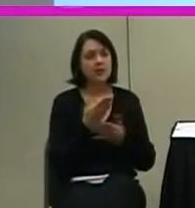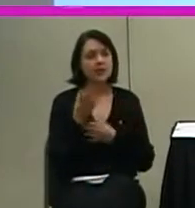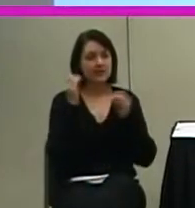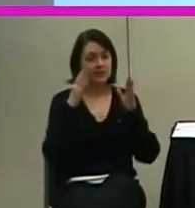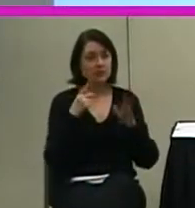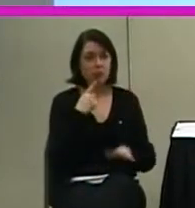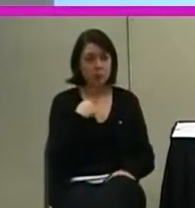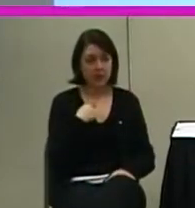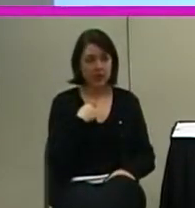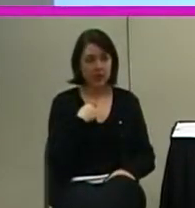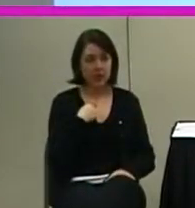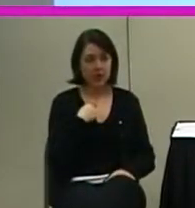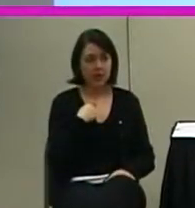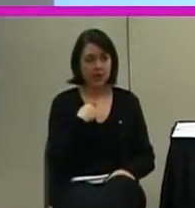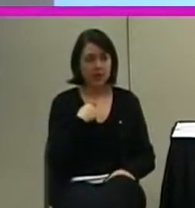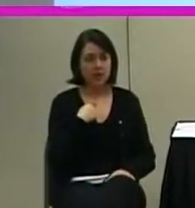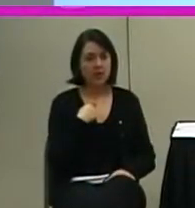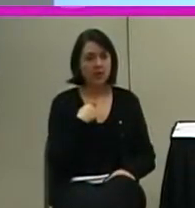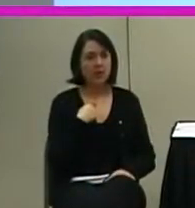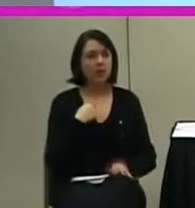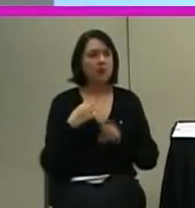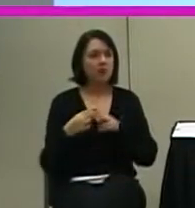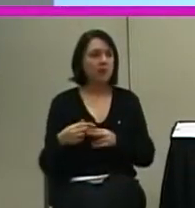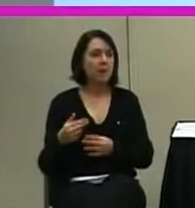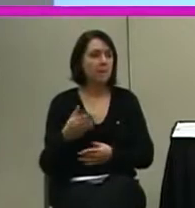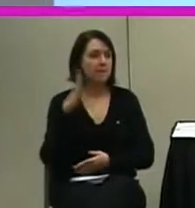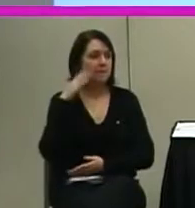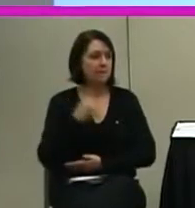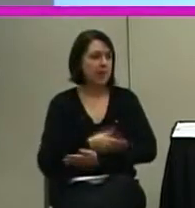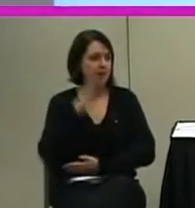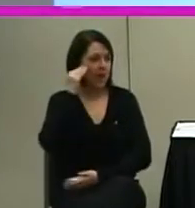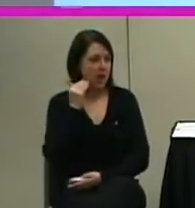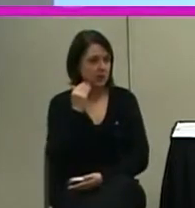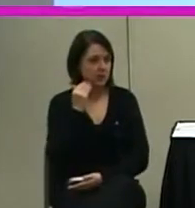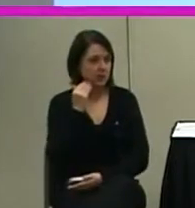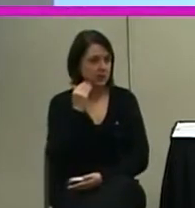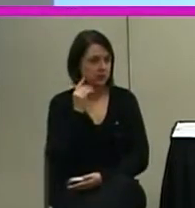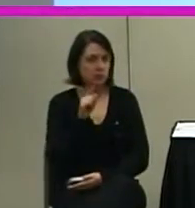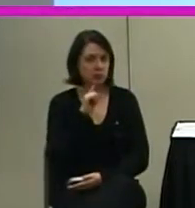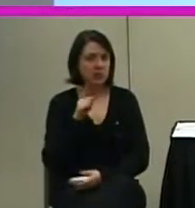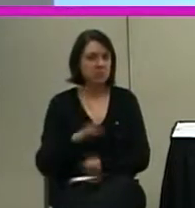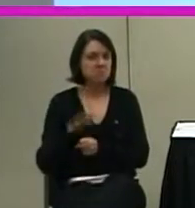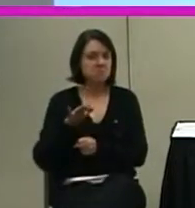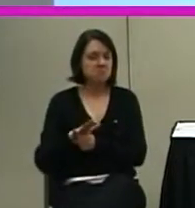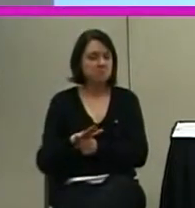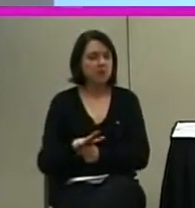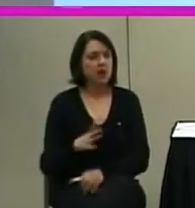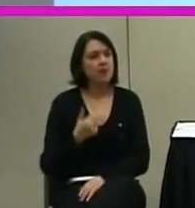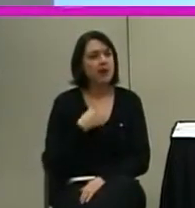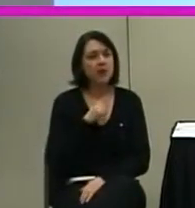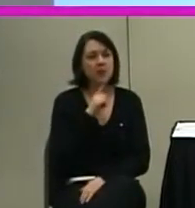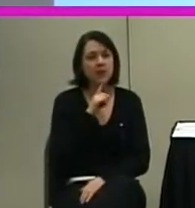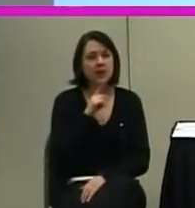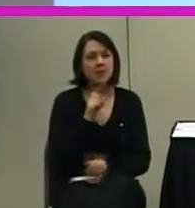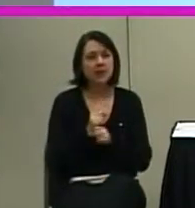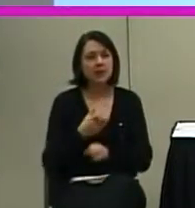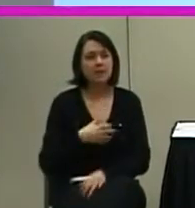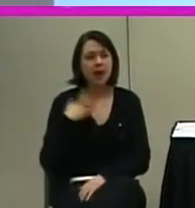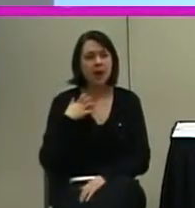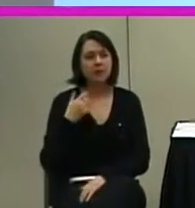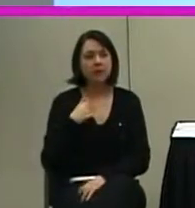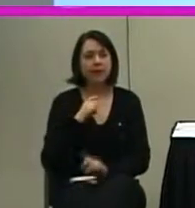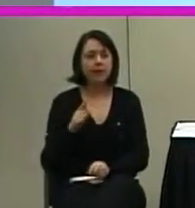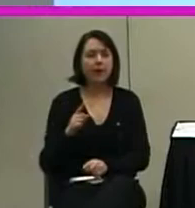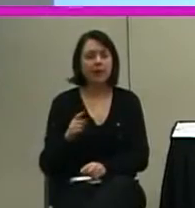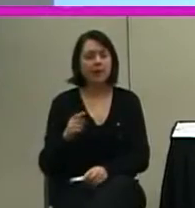told me. That one about calling them baby heads in the playground, as one of the teachers said, set them off one time. Am I really making them mad when I go over there and